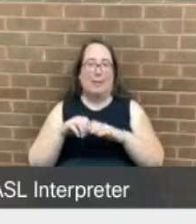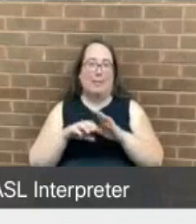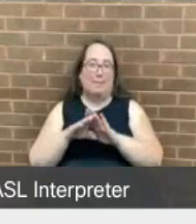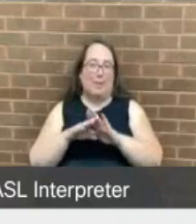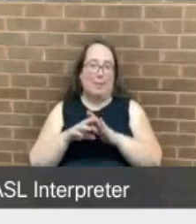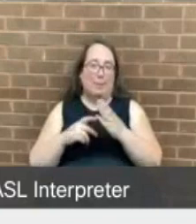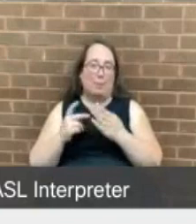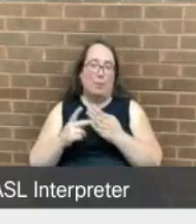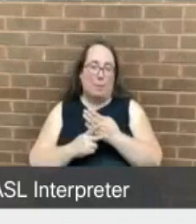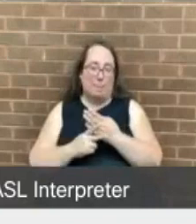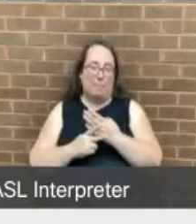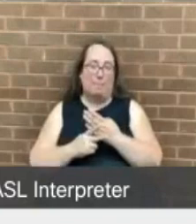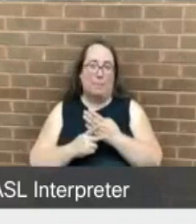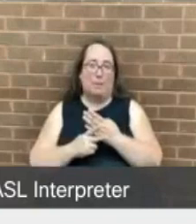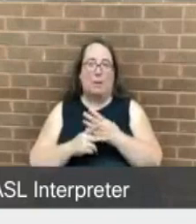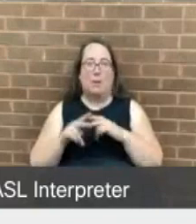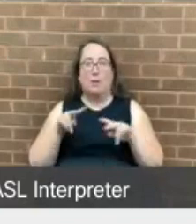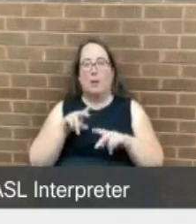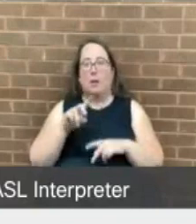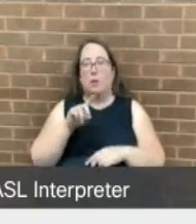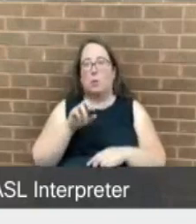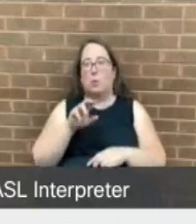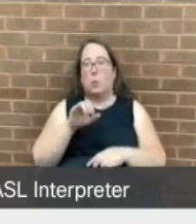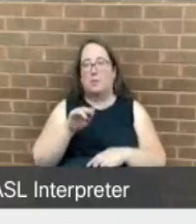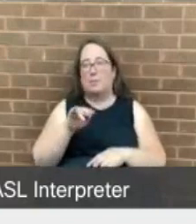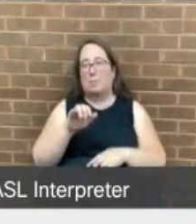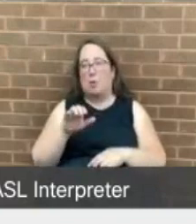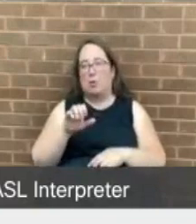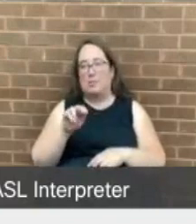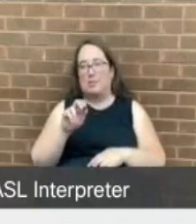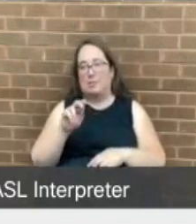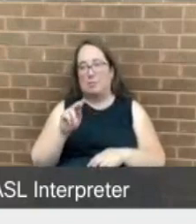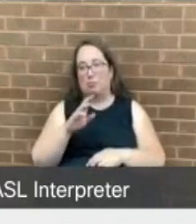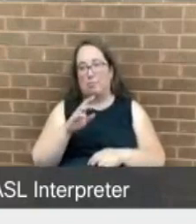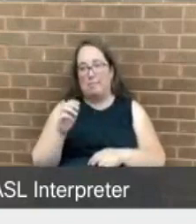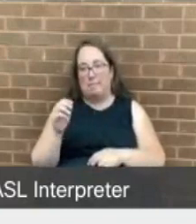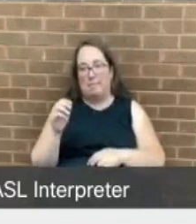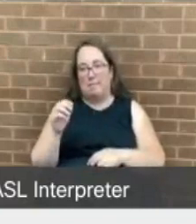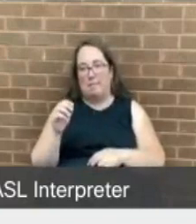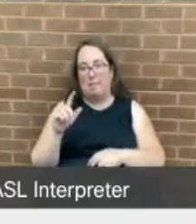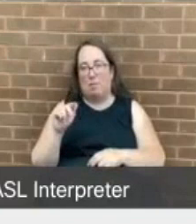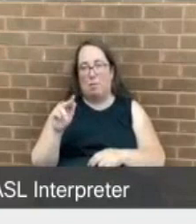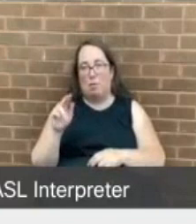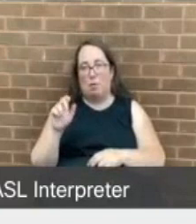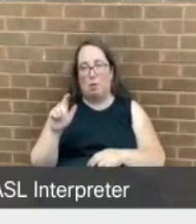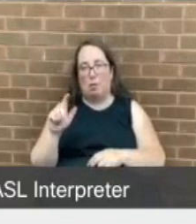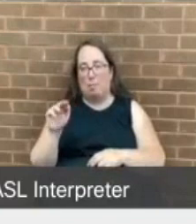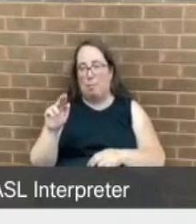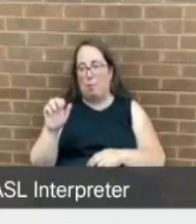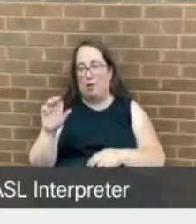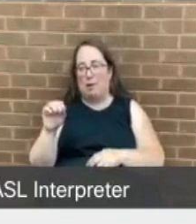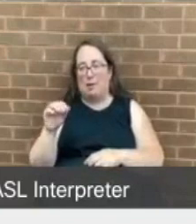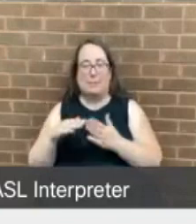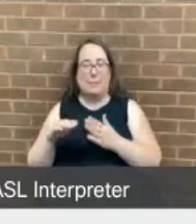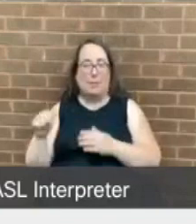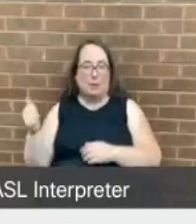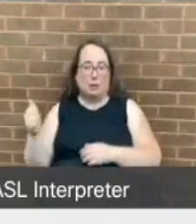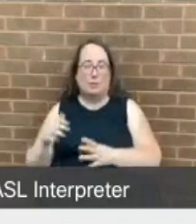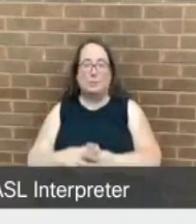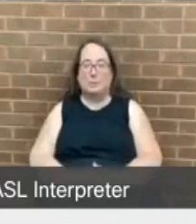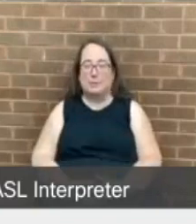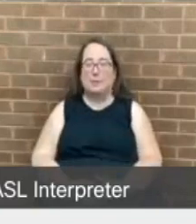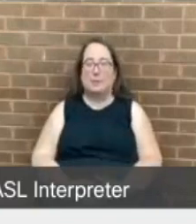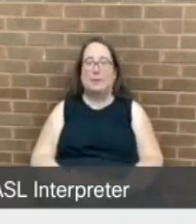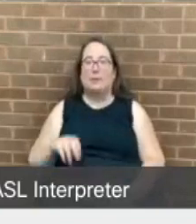we're, you know, looking at the Dorsey Mark station, but also Laurel Mark and some others. Yes, and